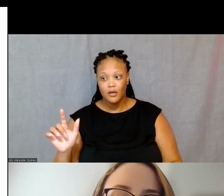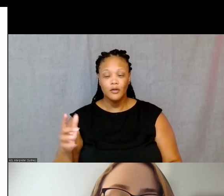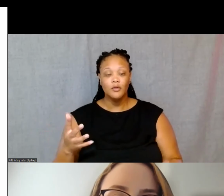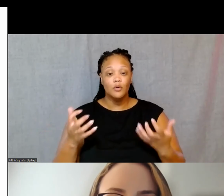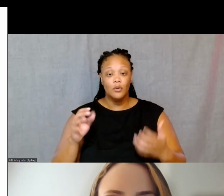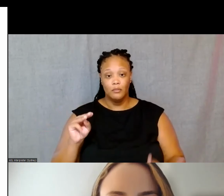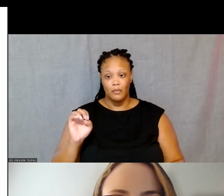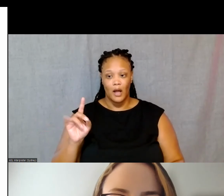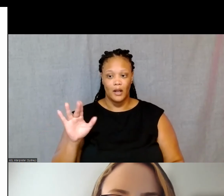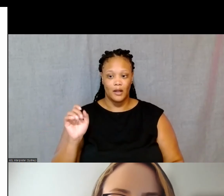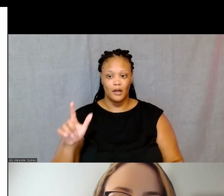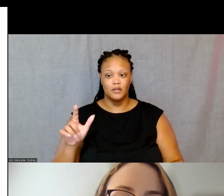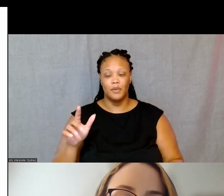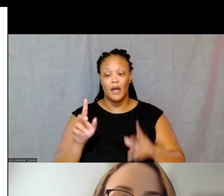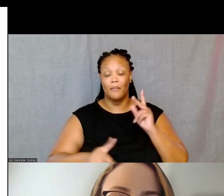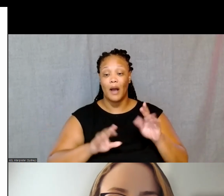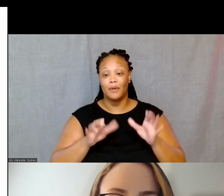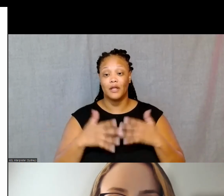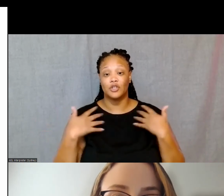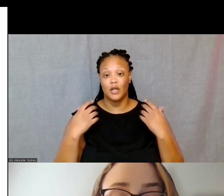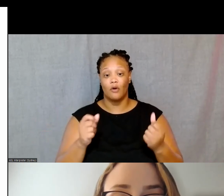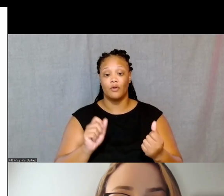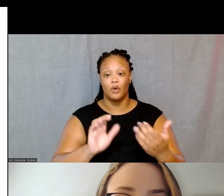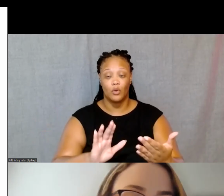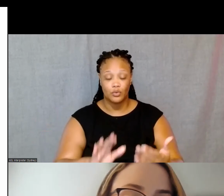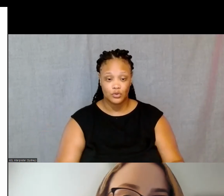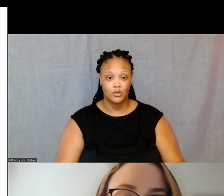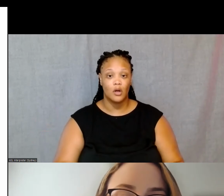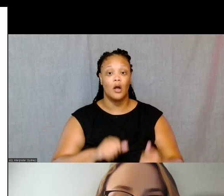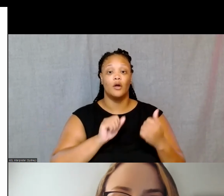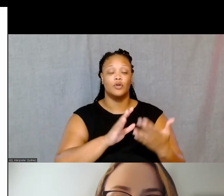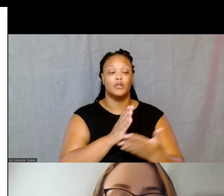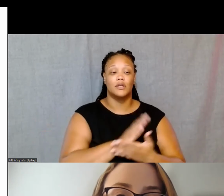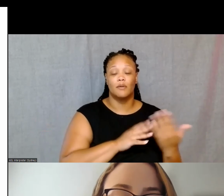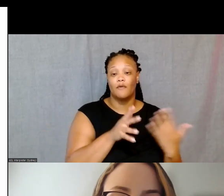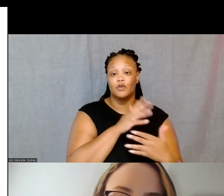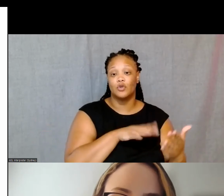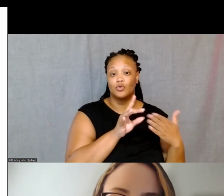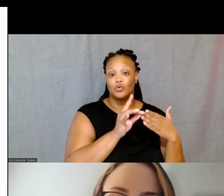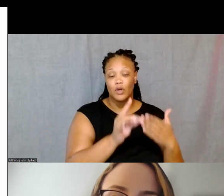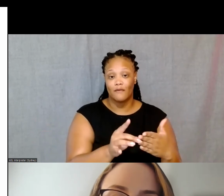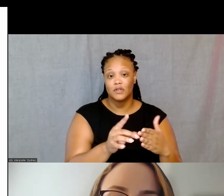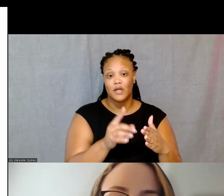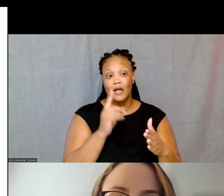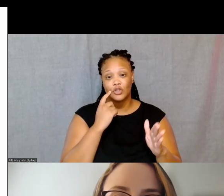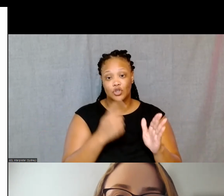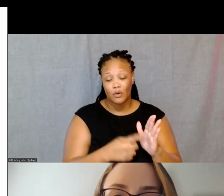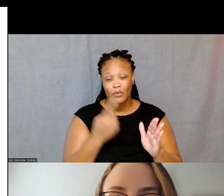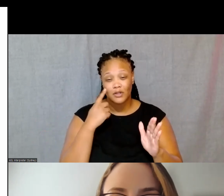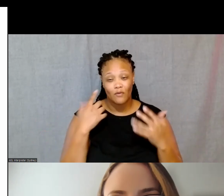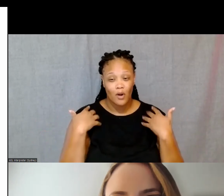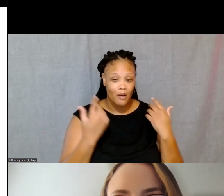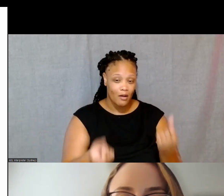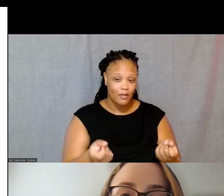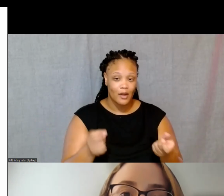approach, prioritizing prevention, addressing some of the social drivers of health and social determinants of health, and